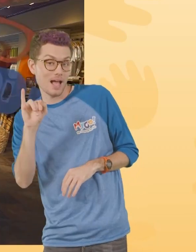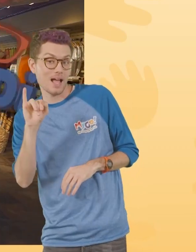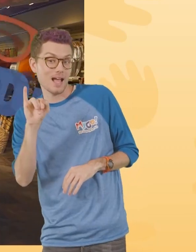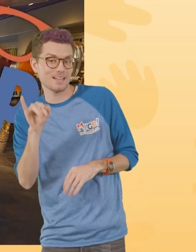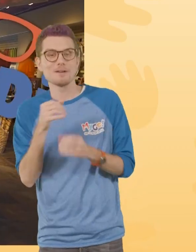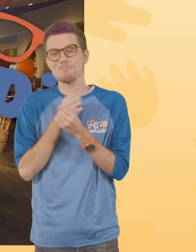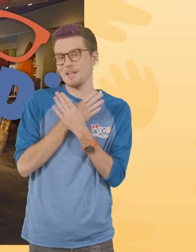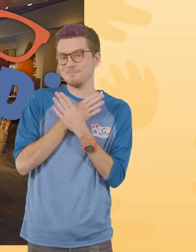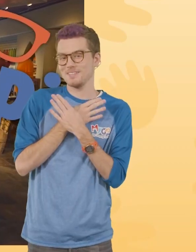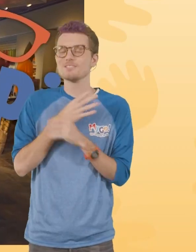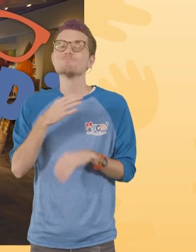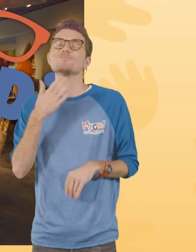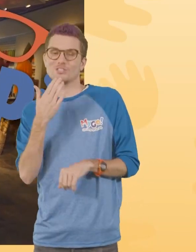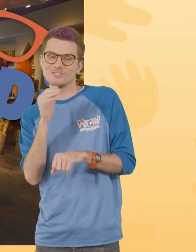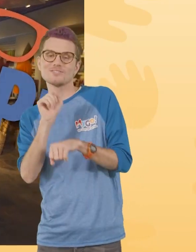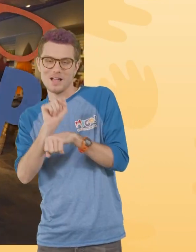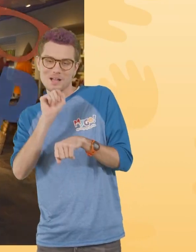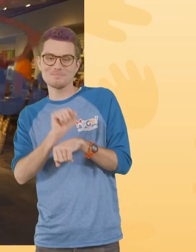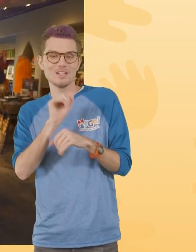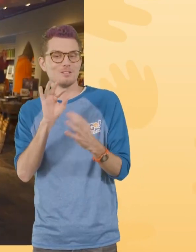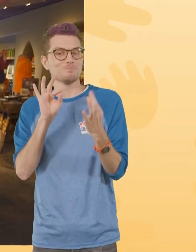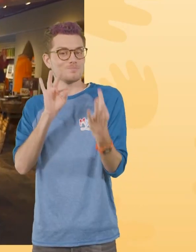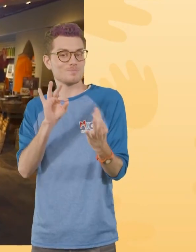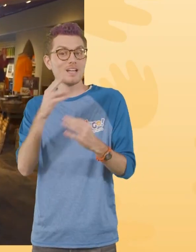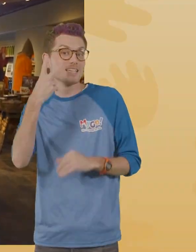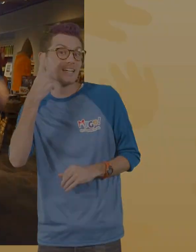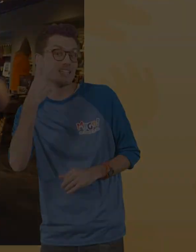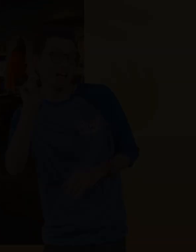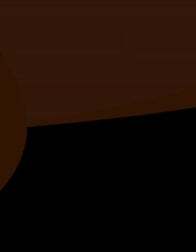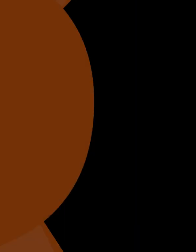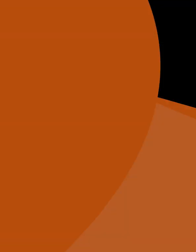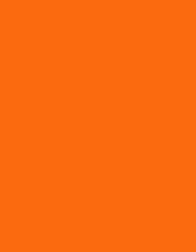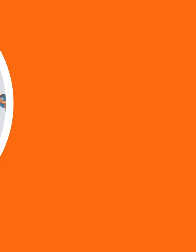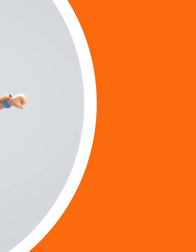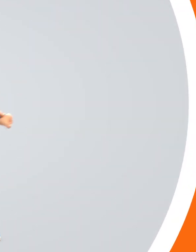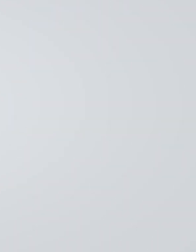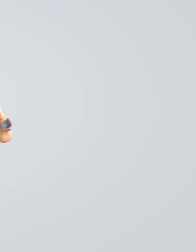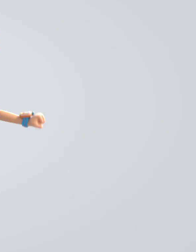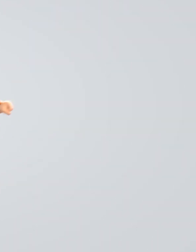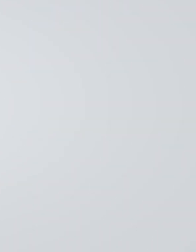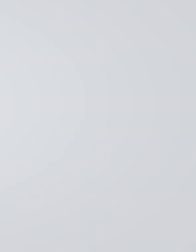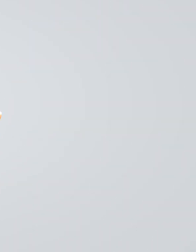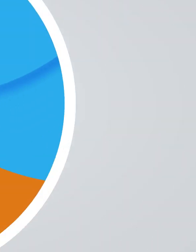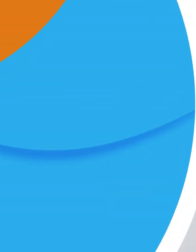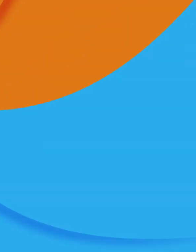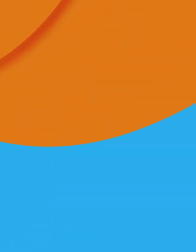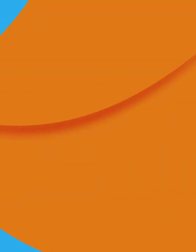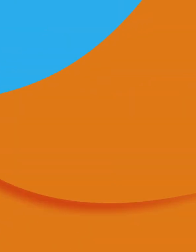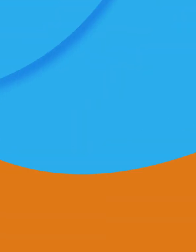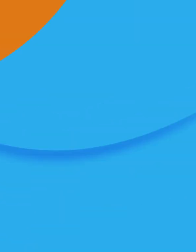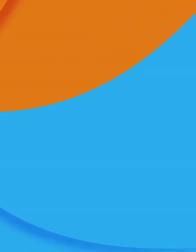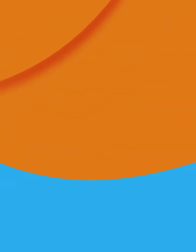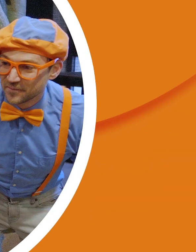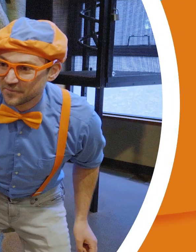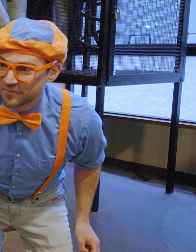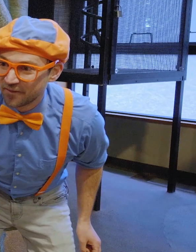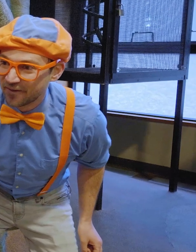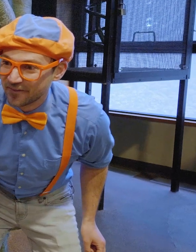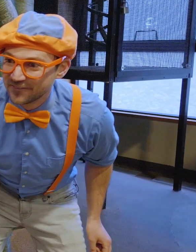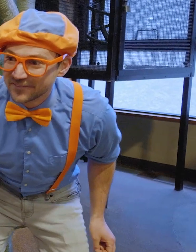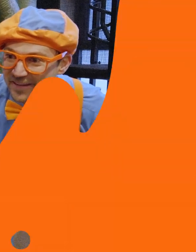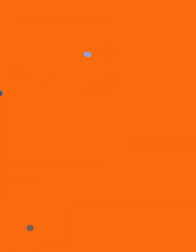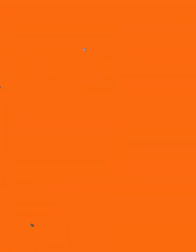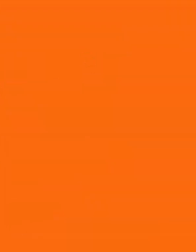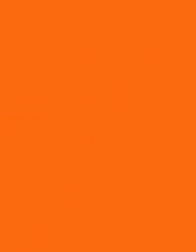B-L-I-P-P-I. Blippi. Good job. All right. See you later. Come on, everyone. Let's